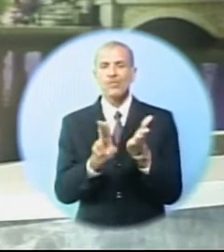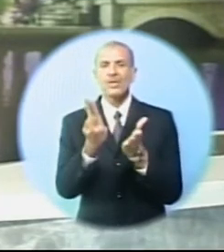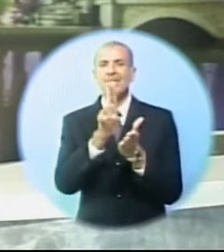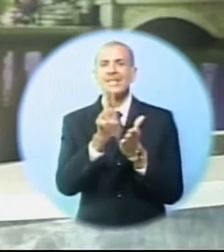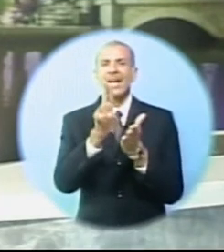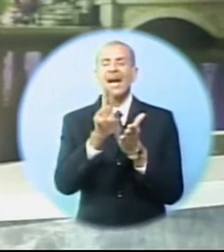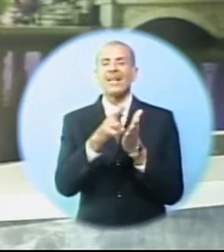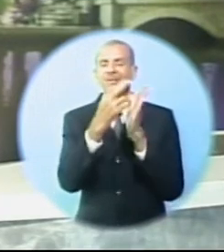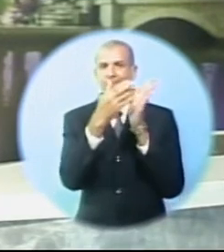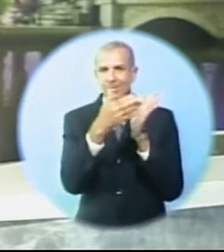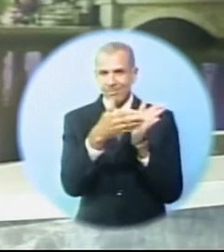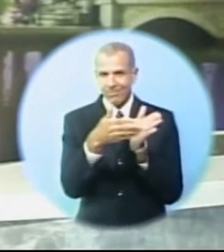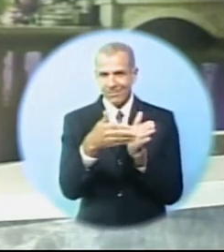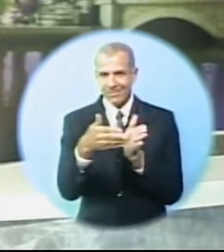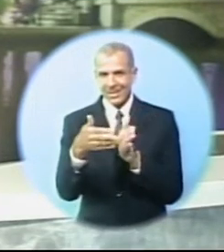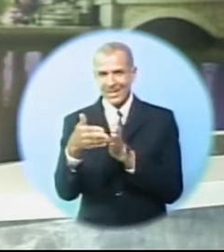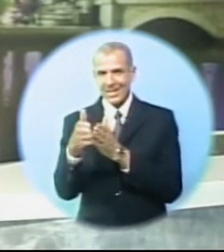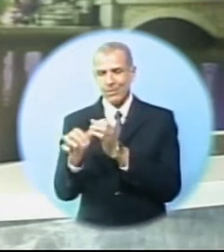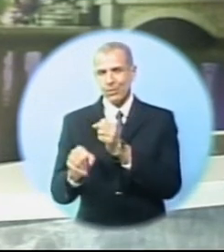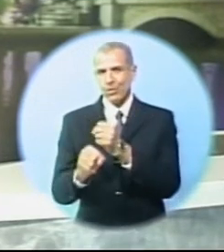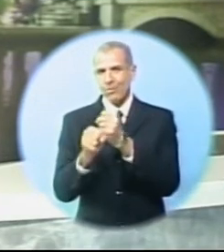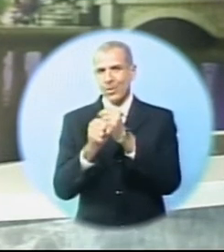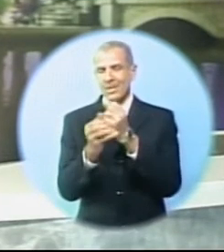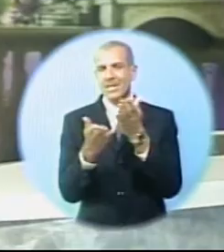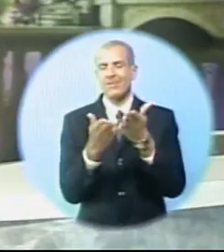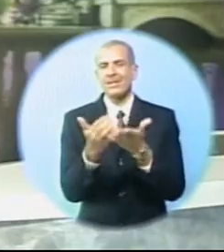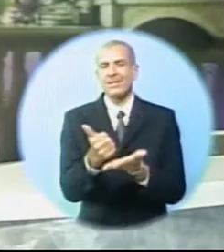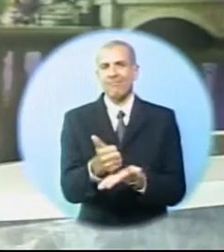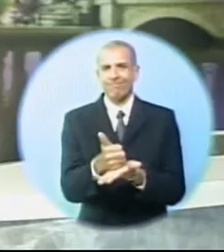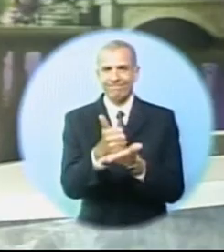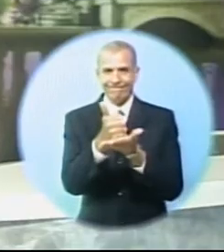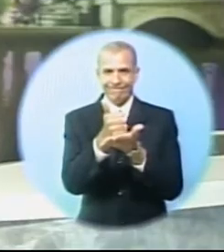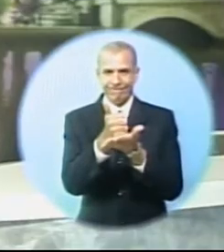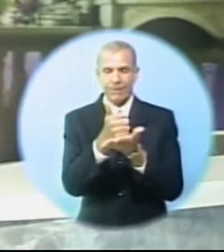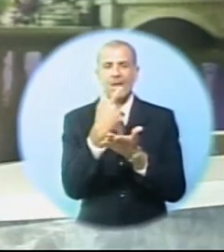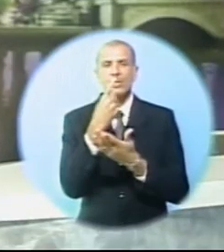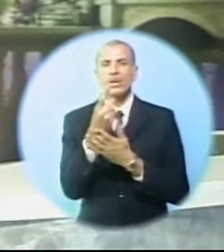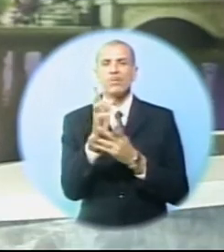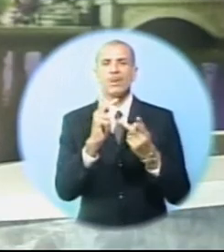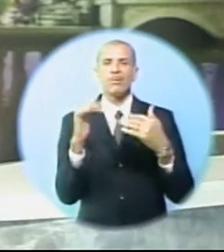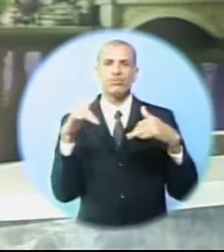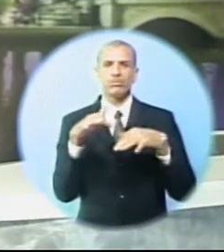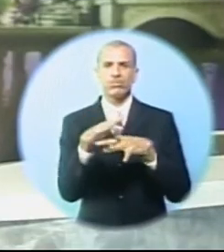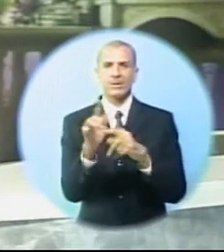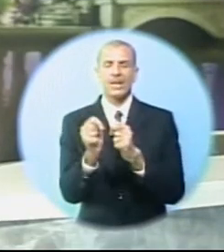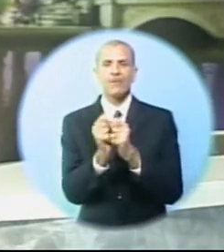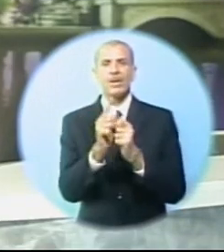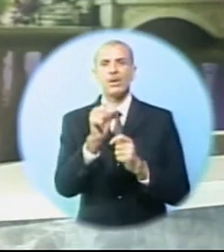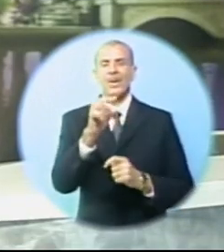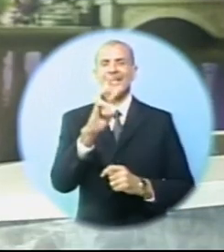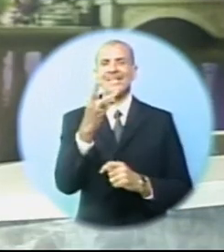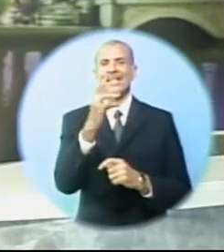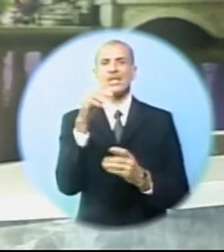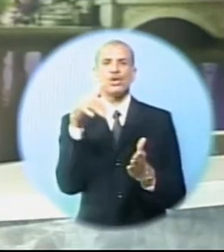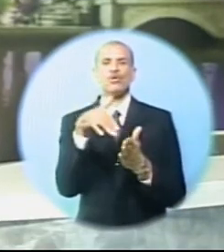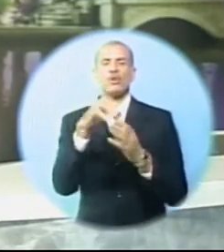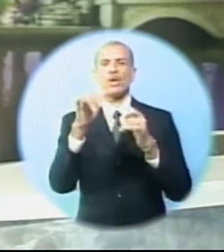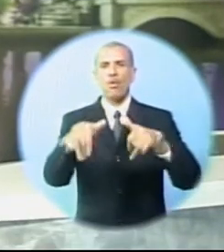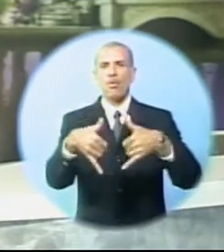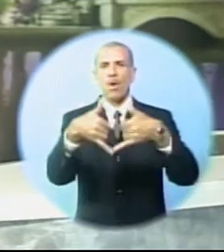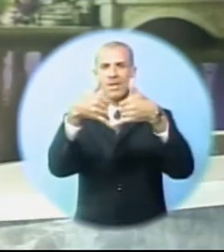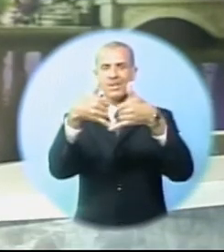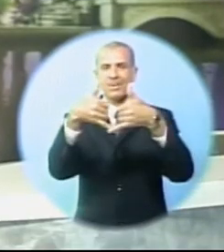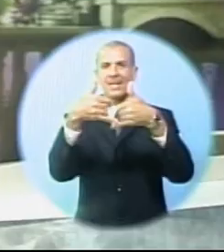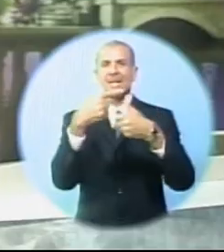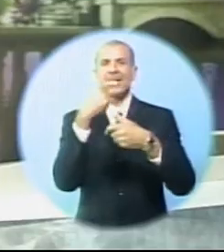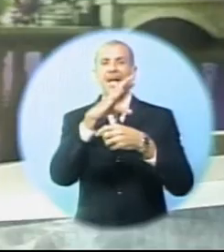has devised a range of support services to assist. She told those gathered for the 2016 Student Awards ceremony